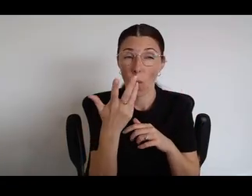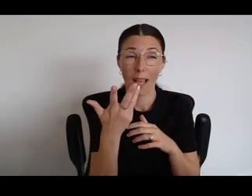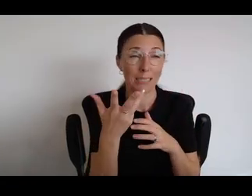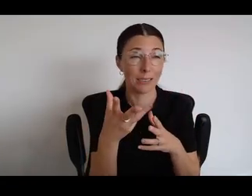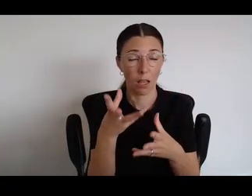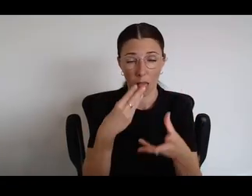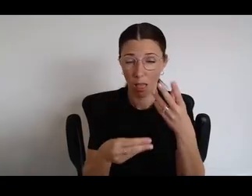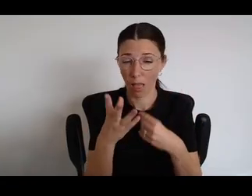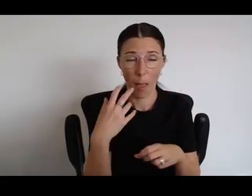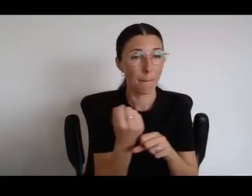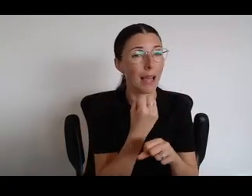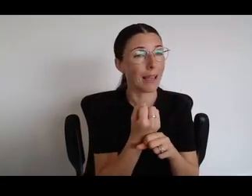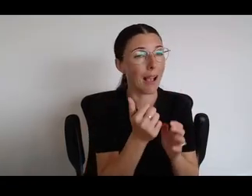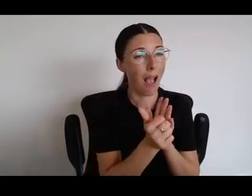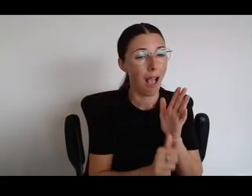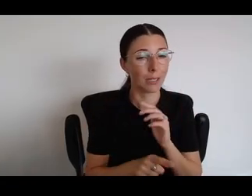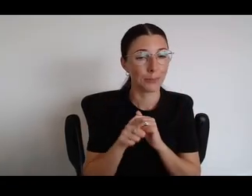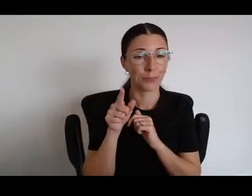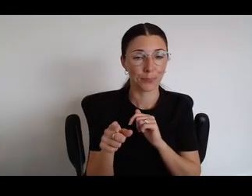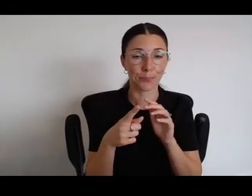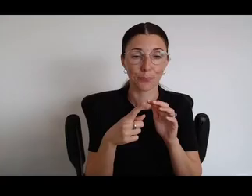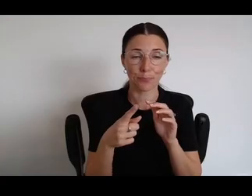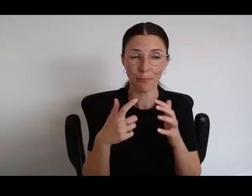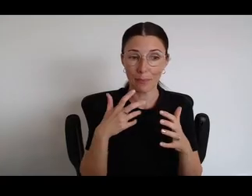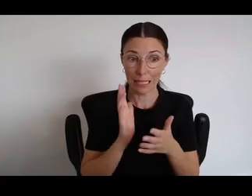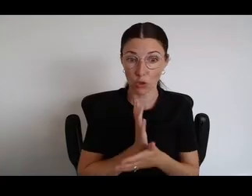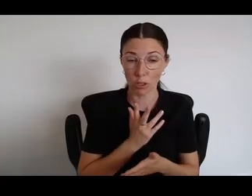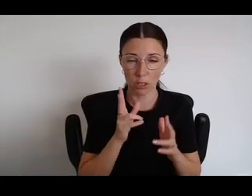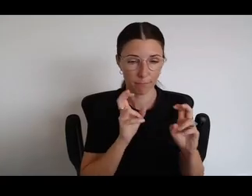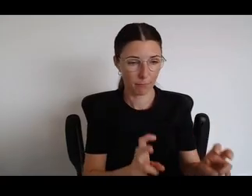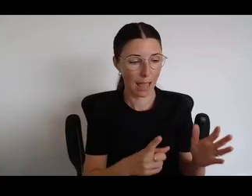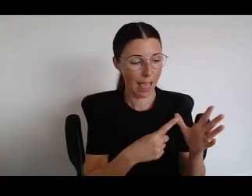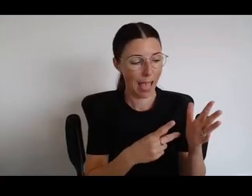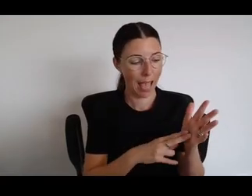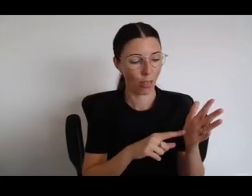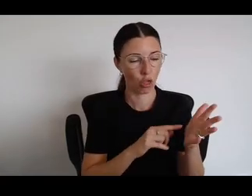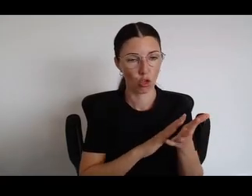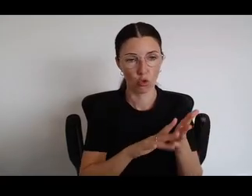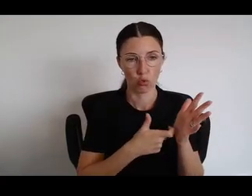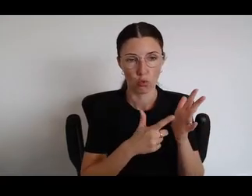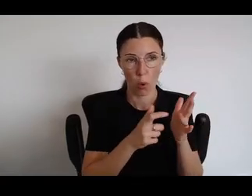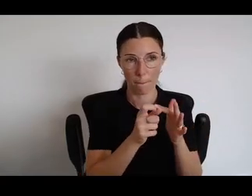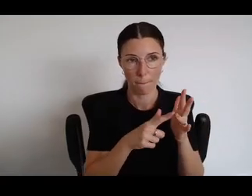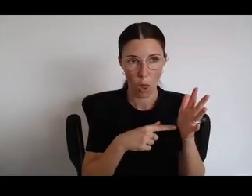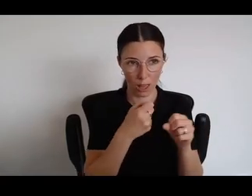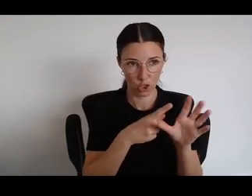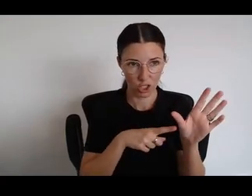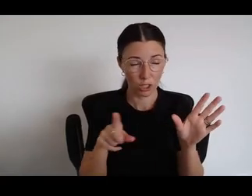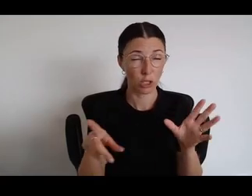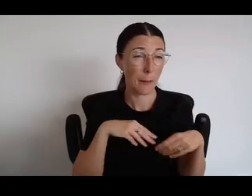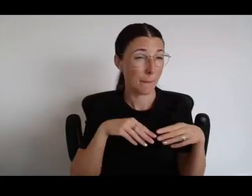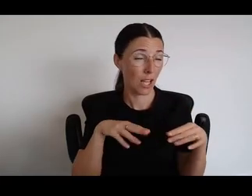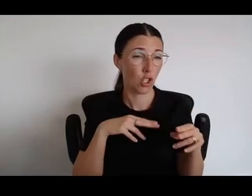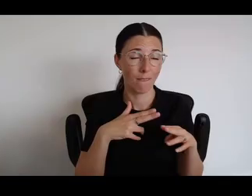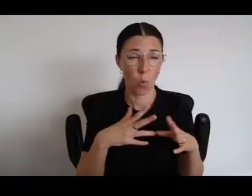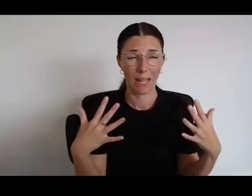Elmi is interested in exploring anthropology and curatorship in her tertiary studies, and she is a passionate advocate for integrating the arts